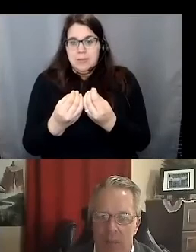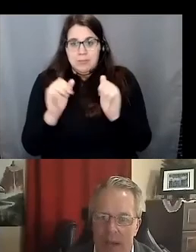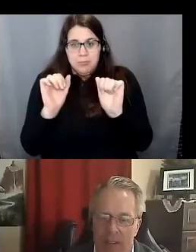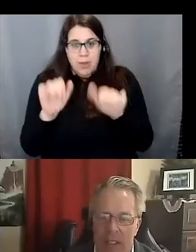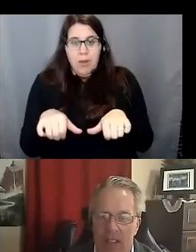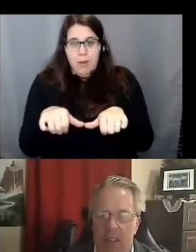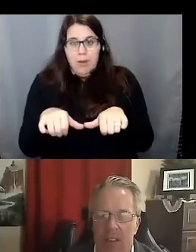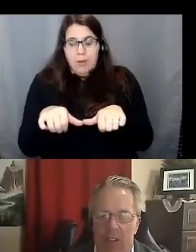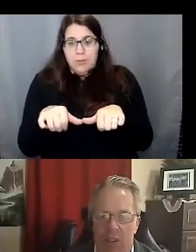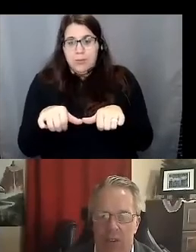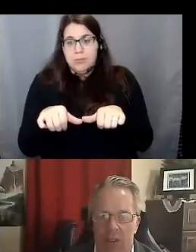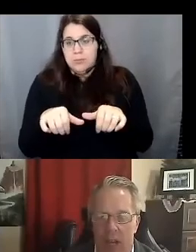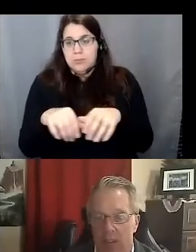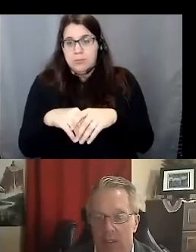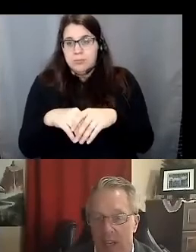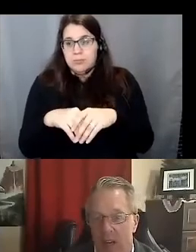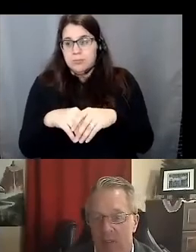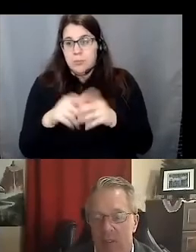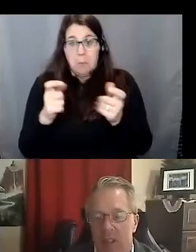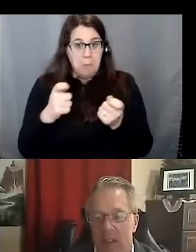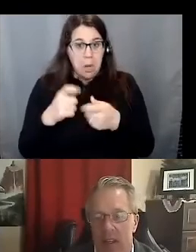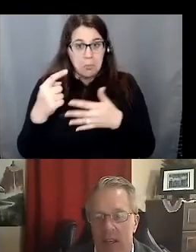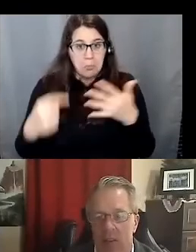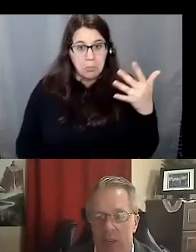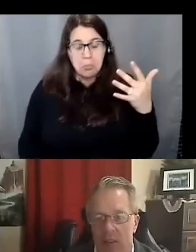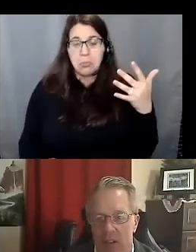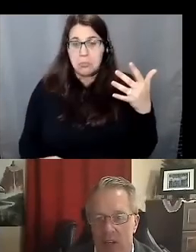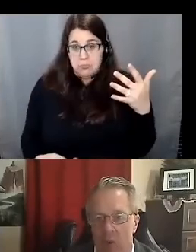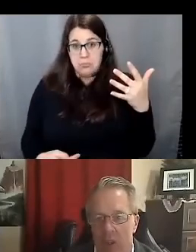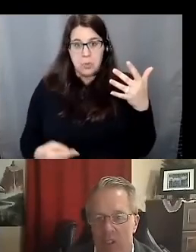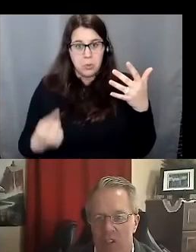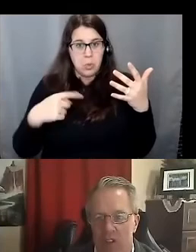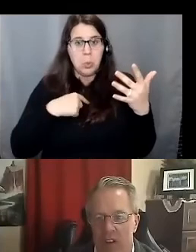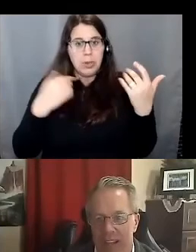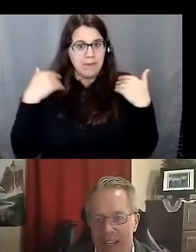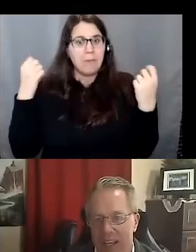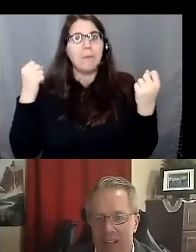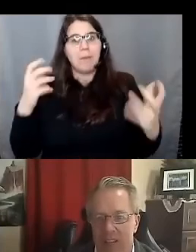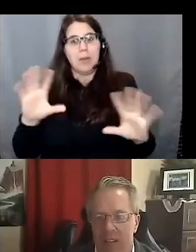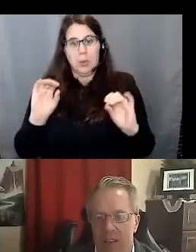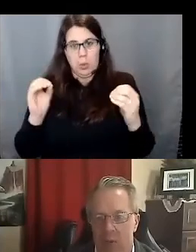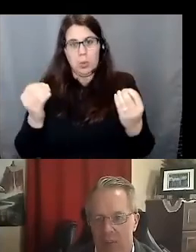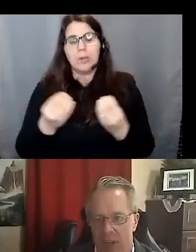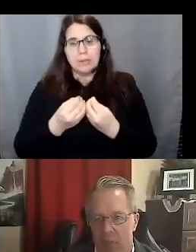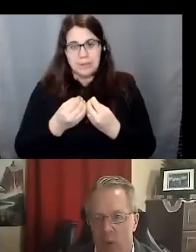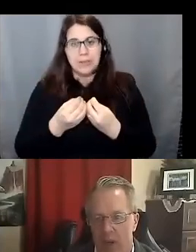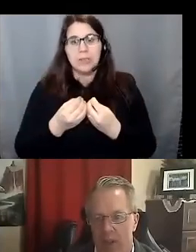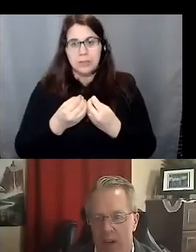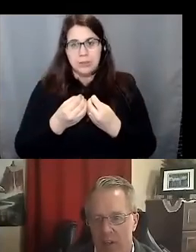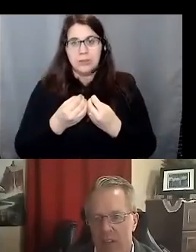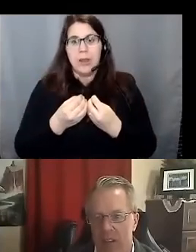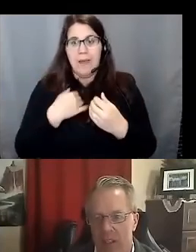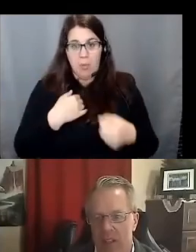the capacity to manage these accounts, then we have a lot of organizations that are like that will set up